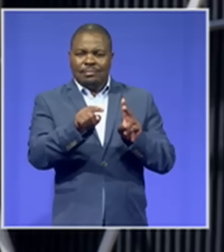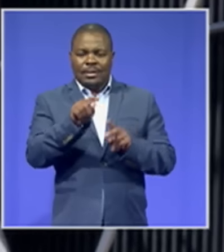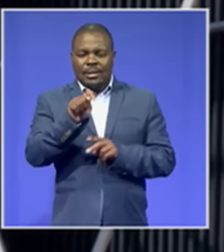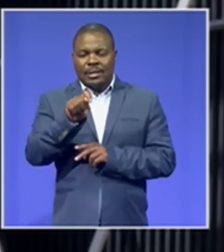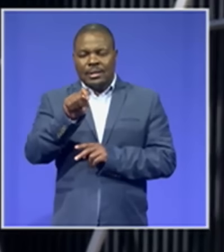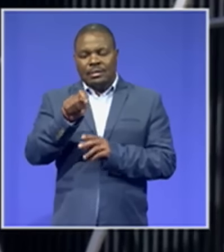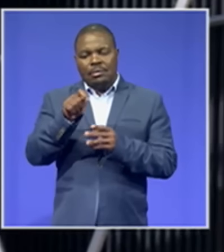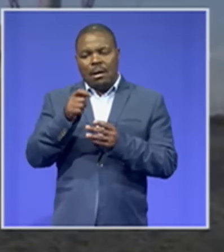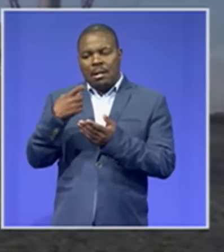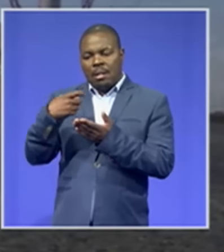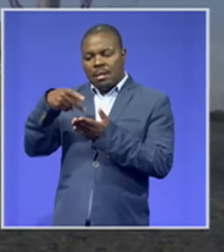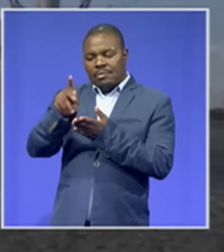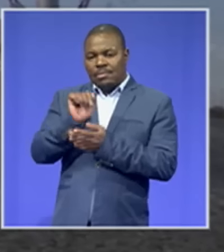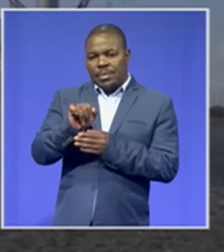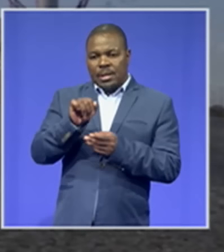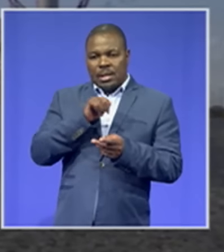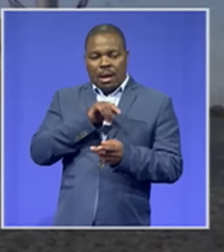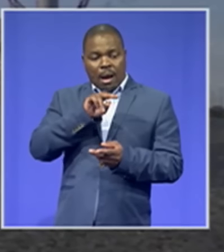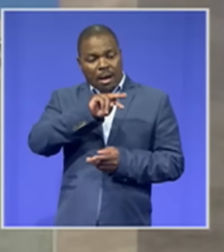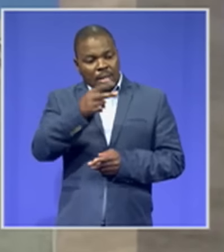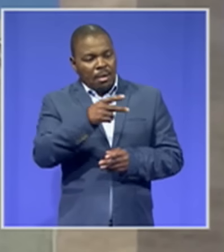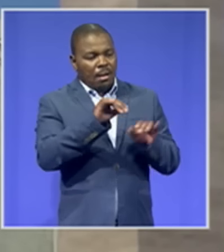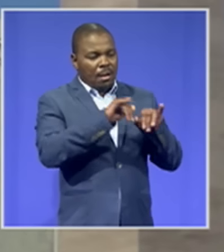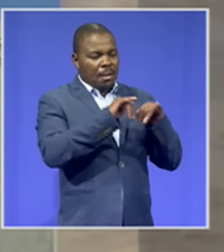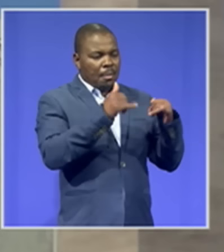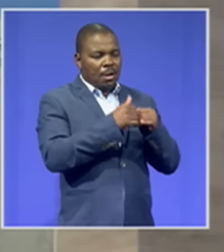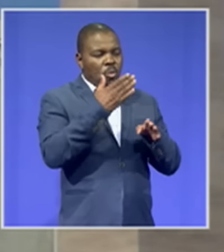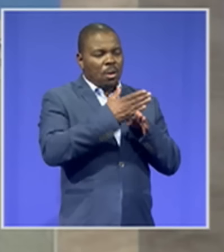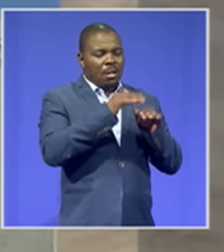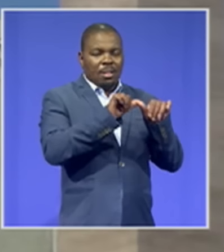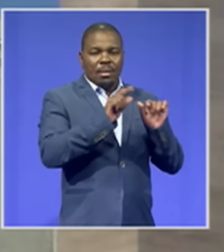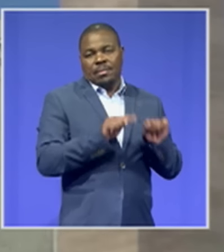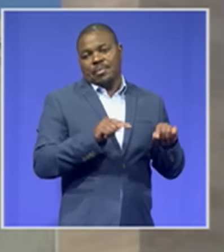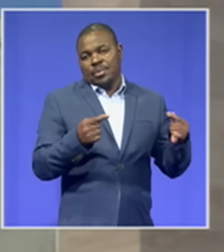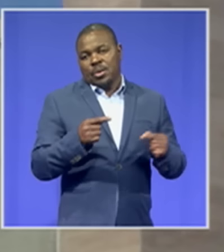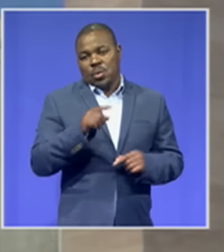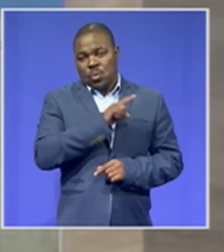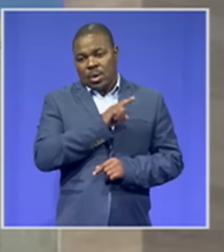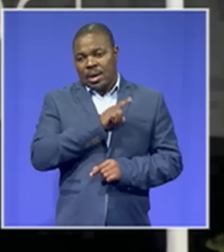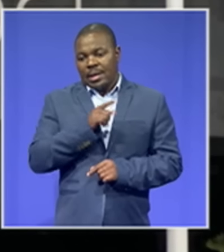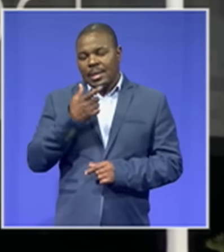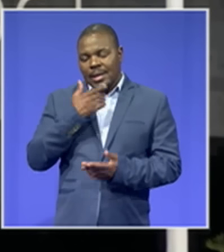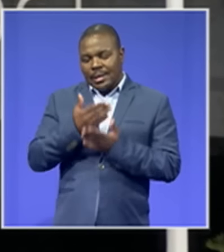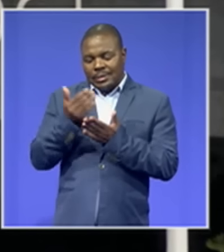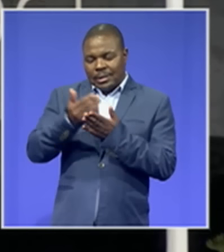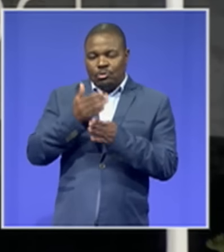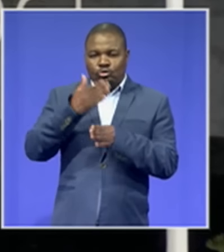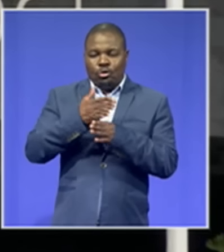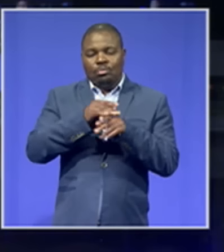that can enable smelters and other embattled sectors to keep the operations going and save their employees' jobs.